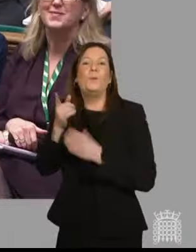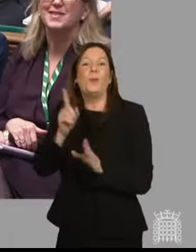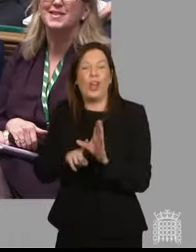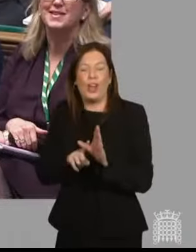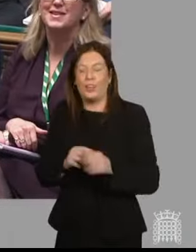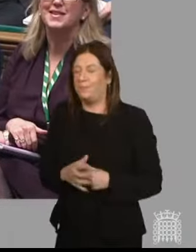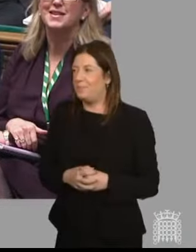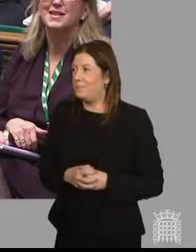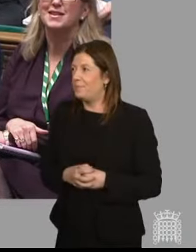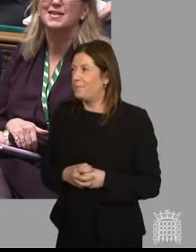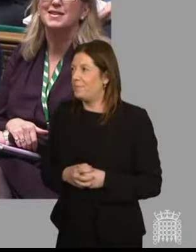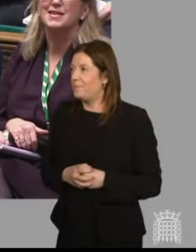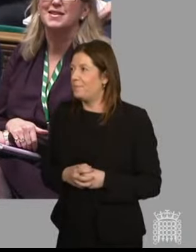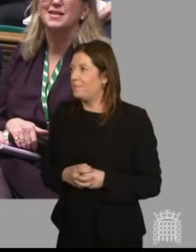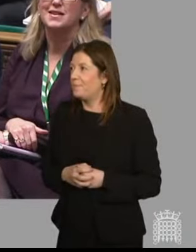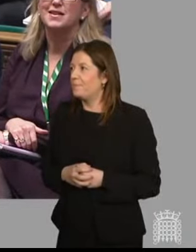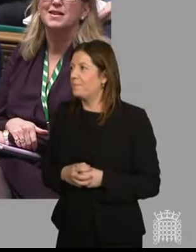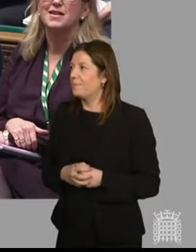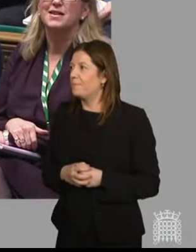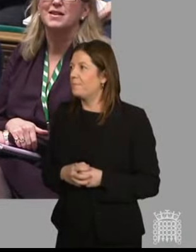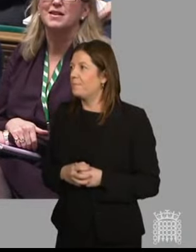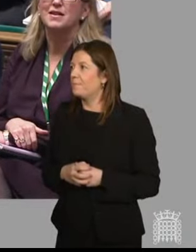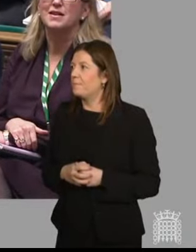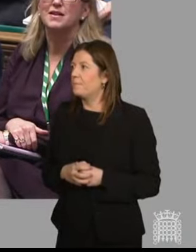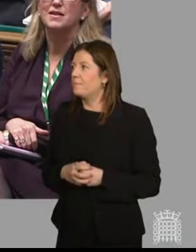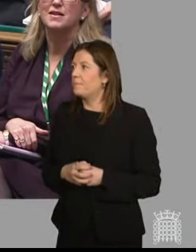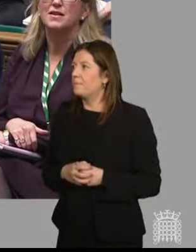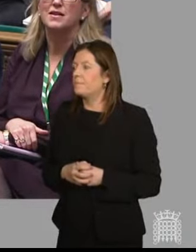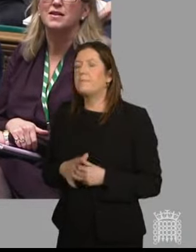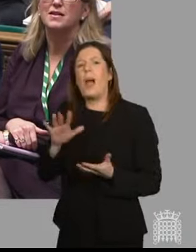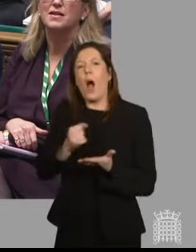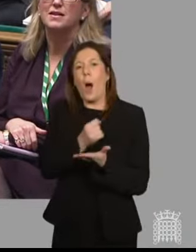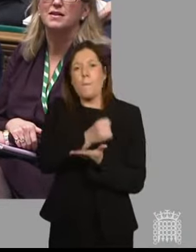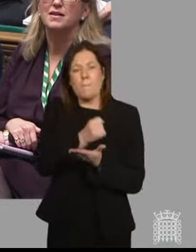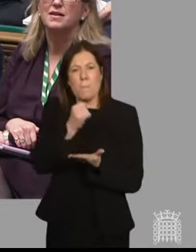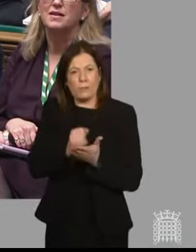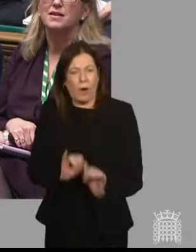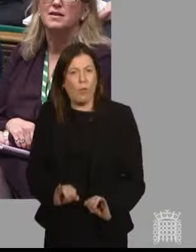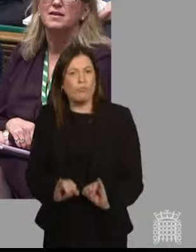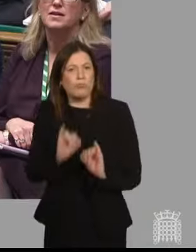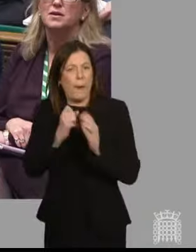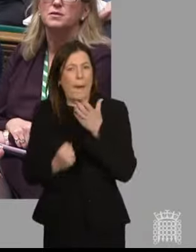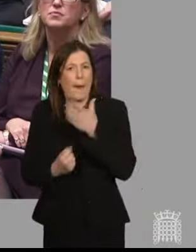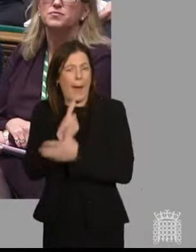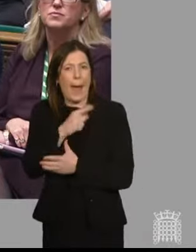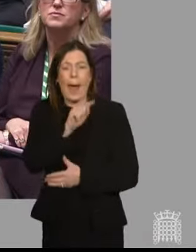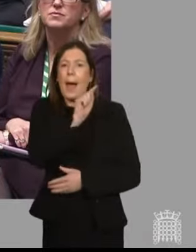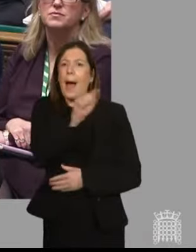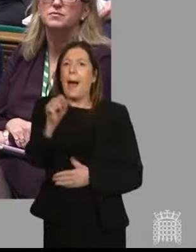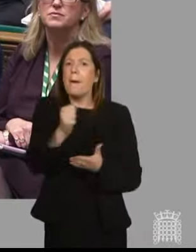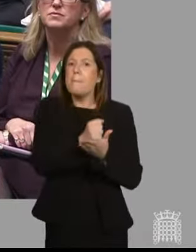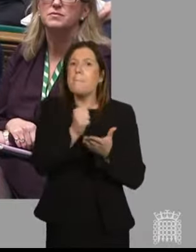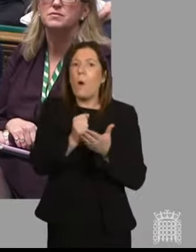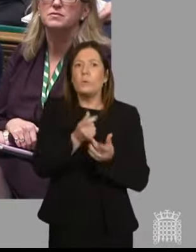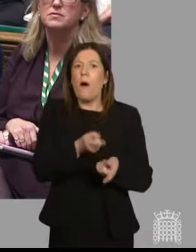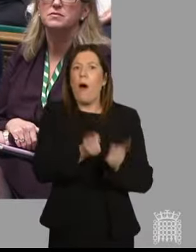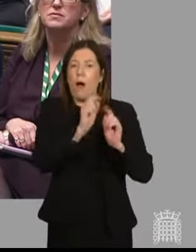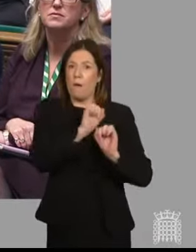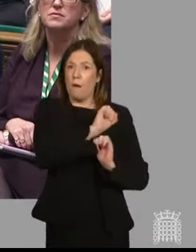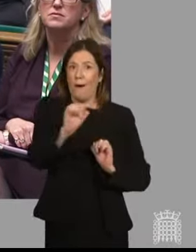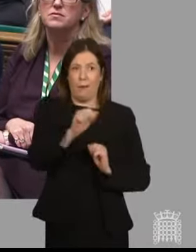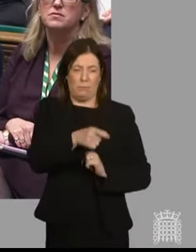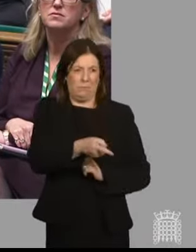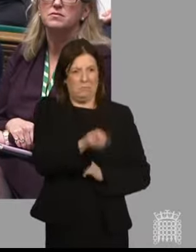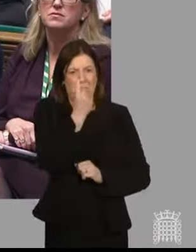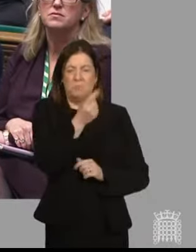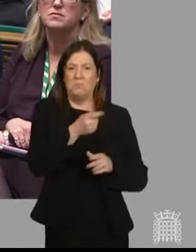Horizon Post Office scandal saw hundreds of innocent people sent to prison. People like a former constituent of mine who went